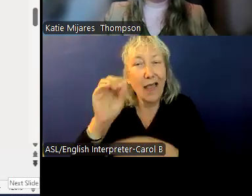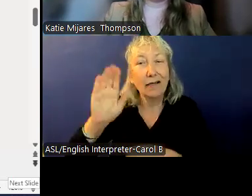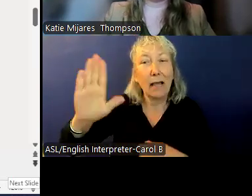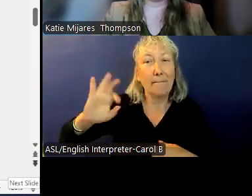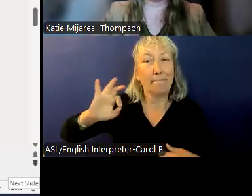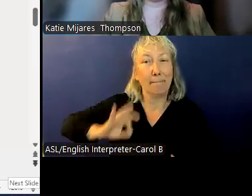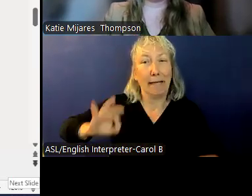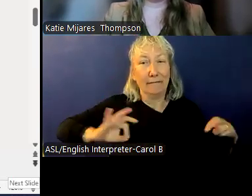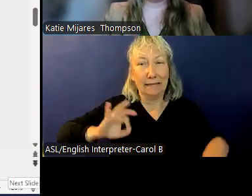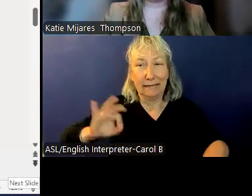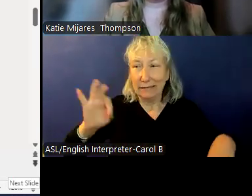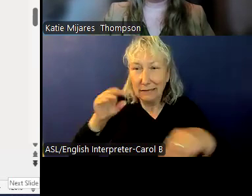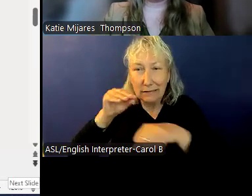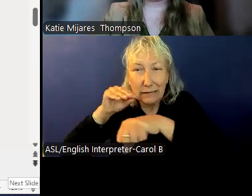have